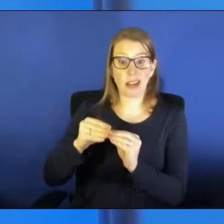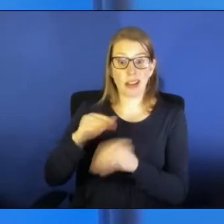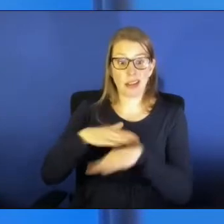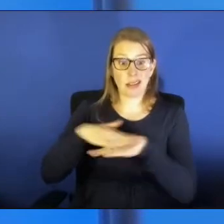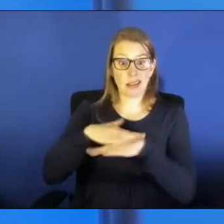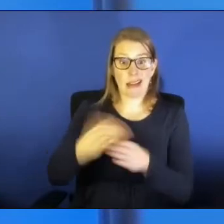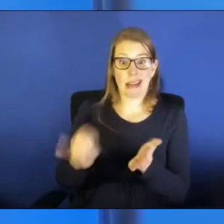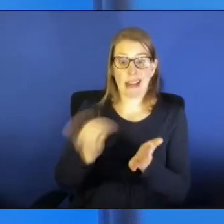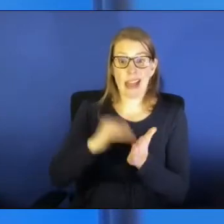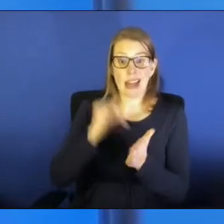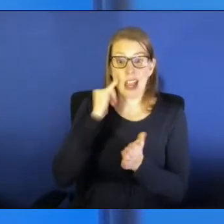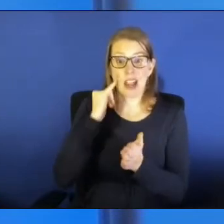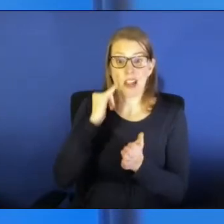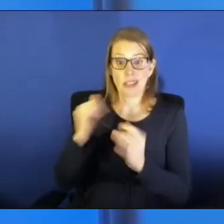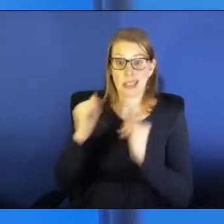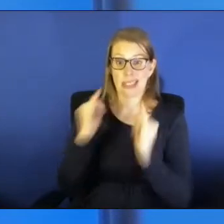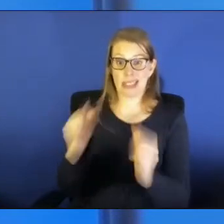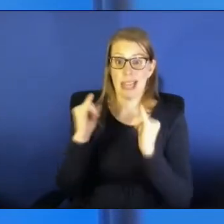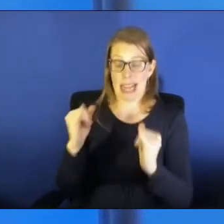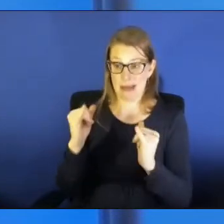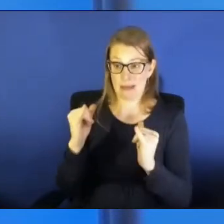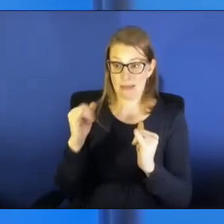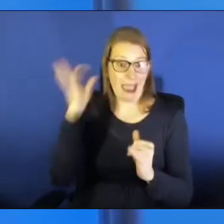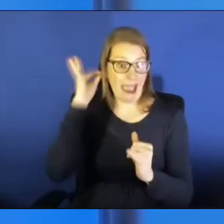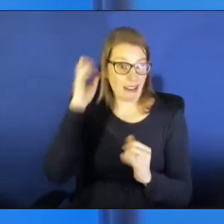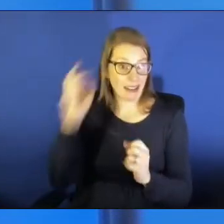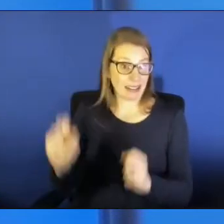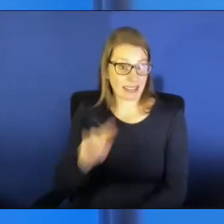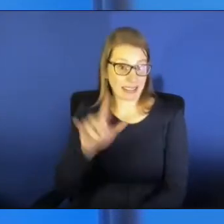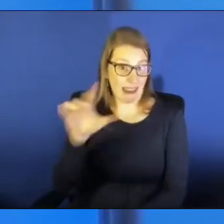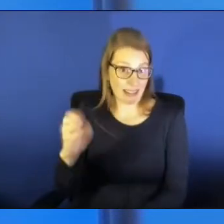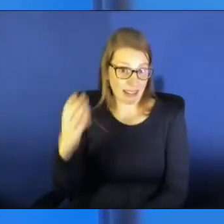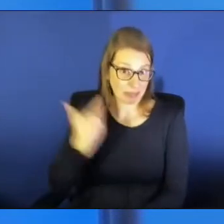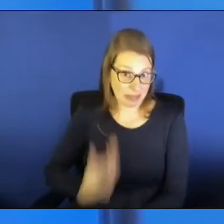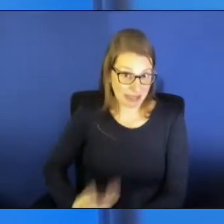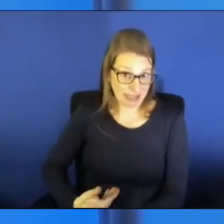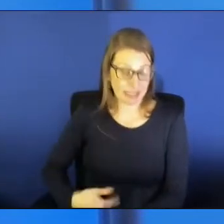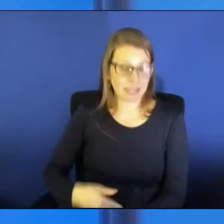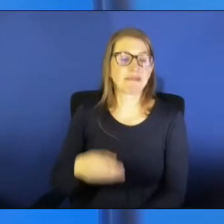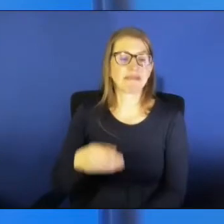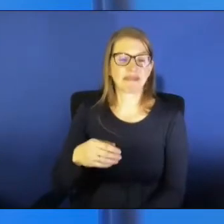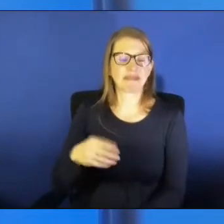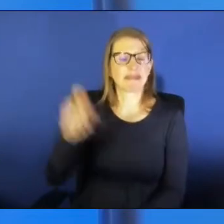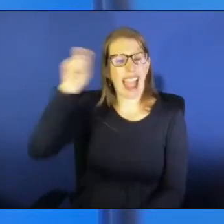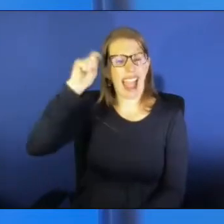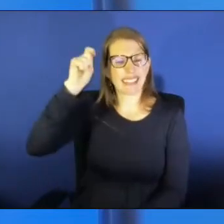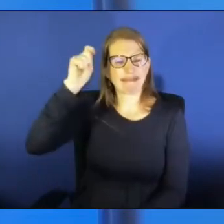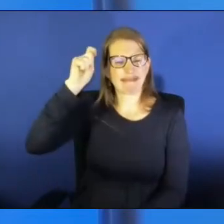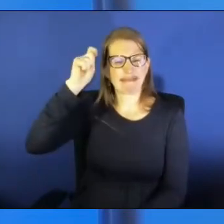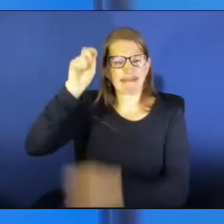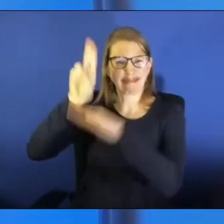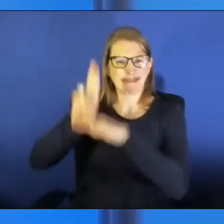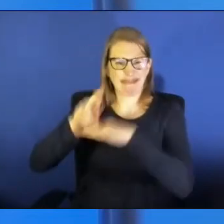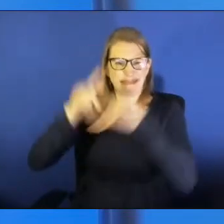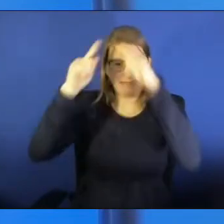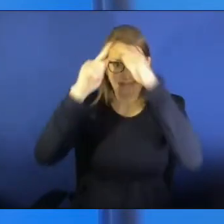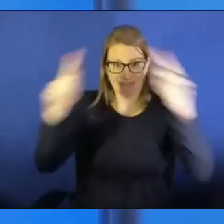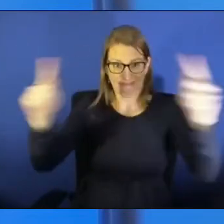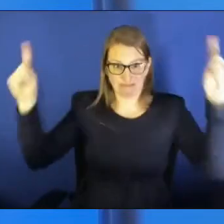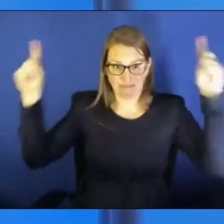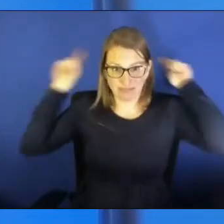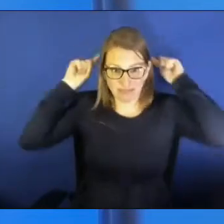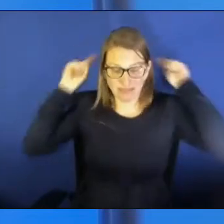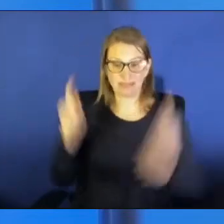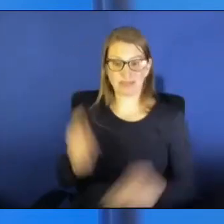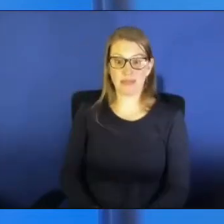hairstyle, wide brim hats. And, I'm not going to tell you to stay out of the sun. I don't stay out of the sun in the